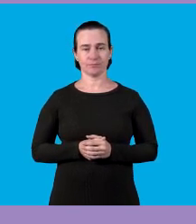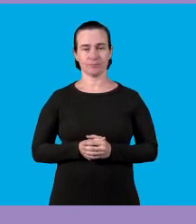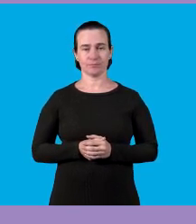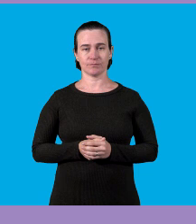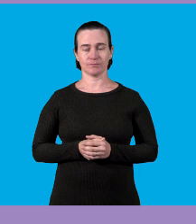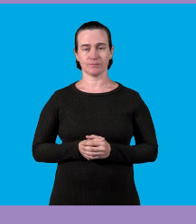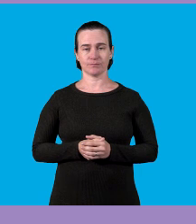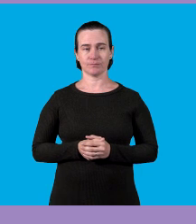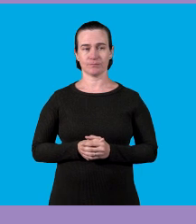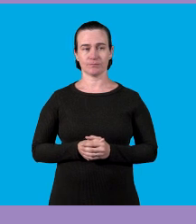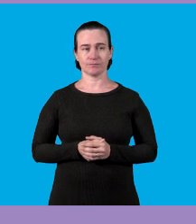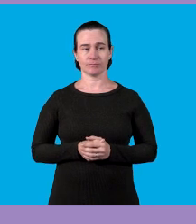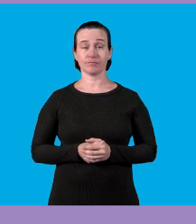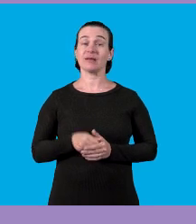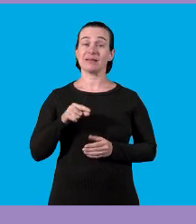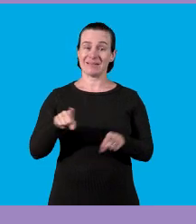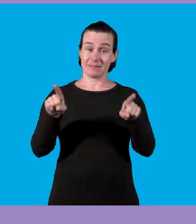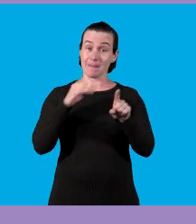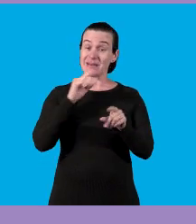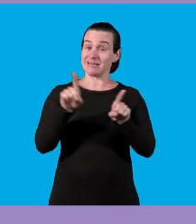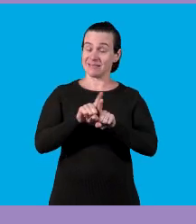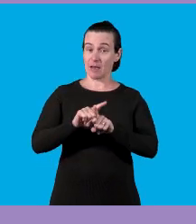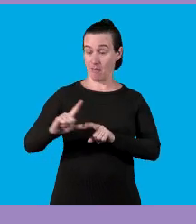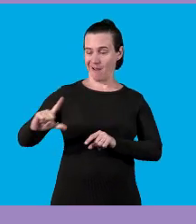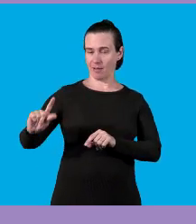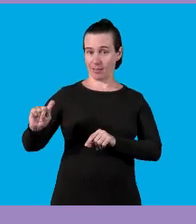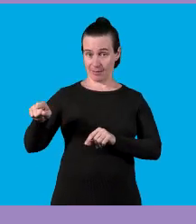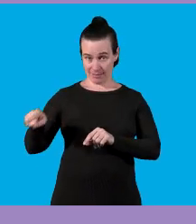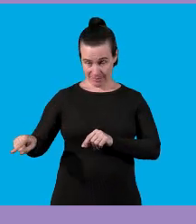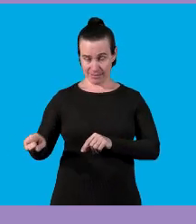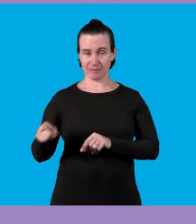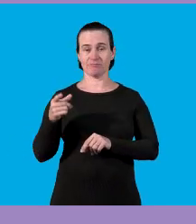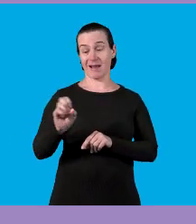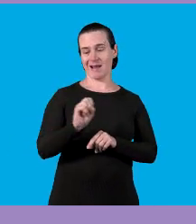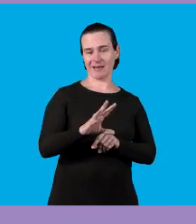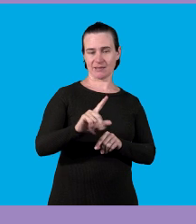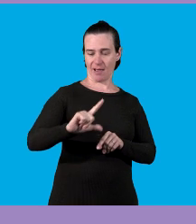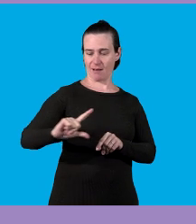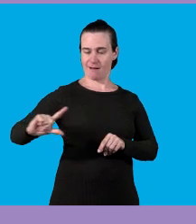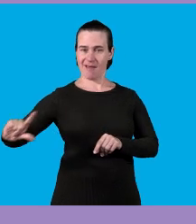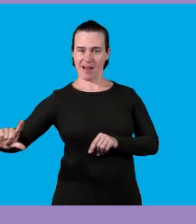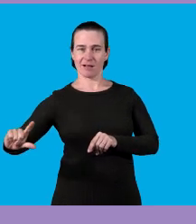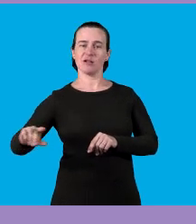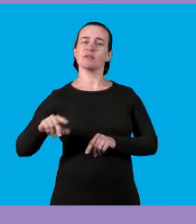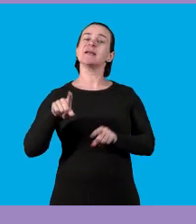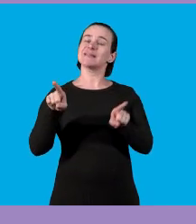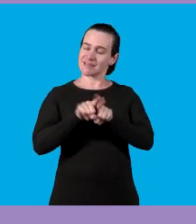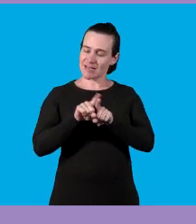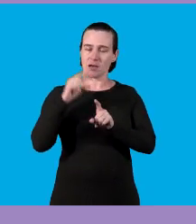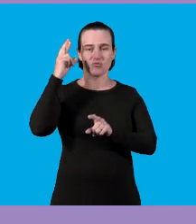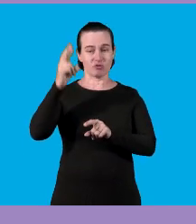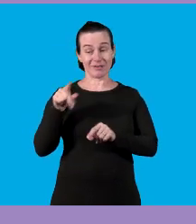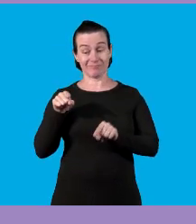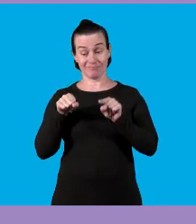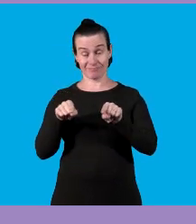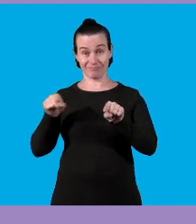And then again, angle T and angle S, same